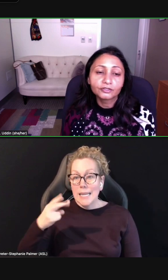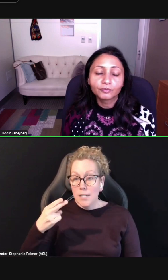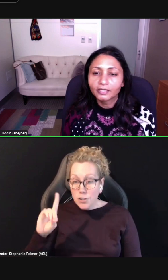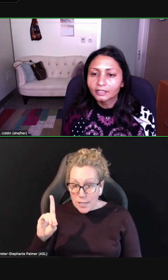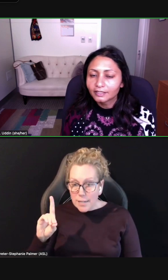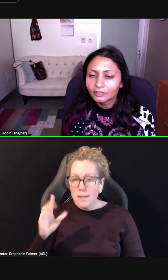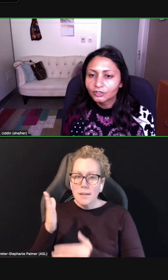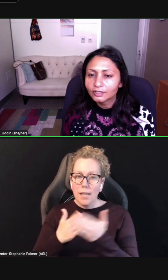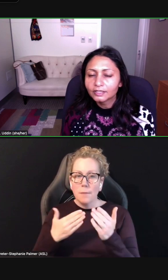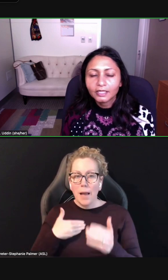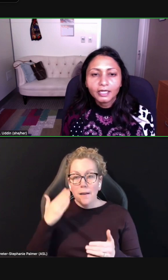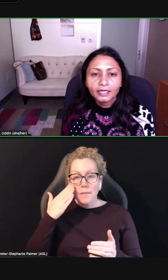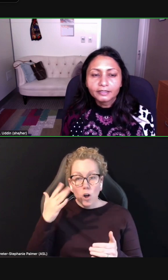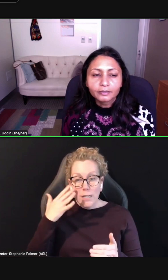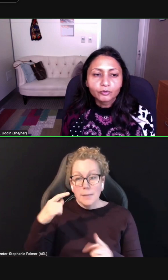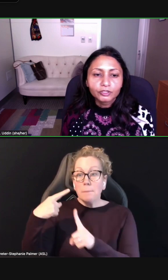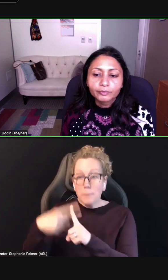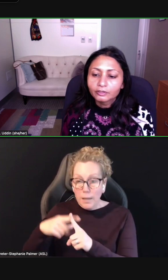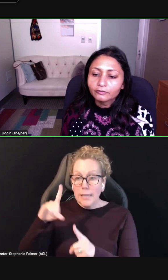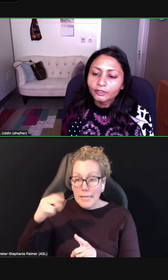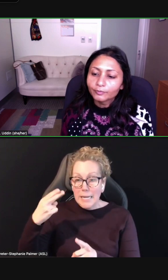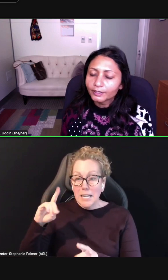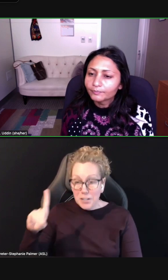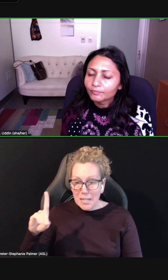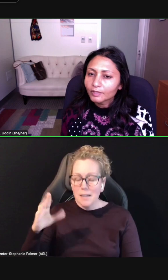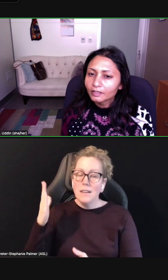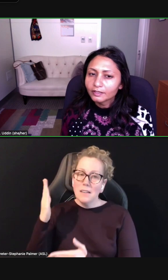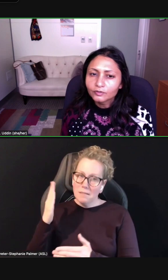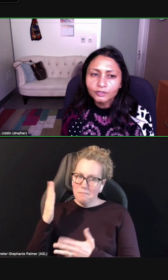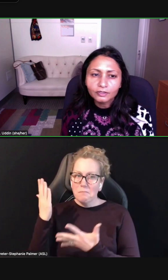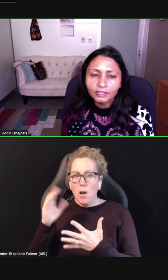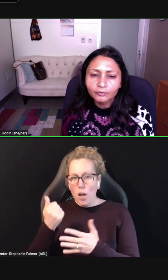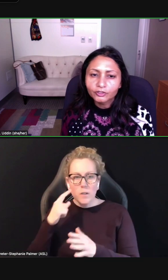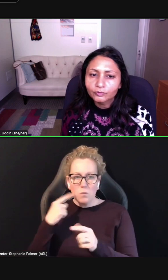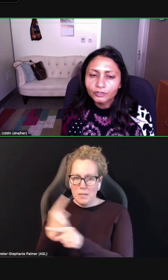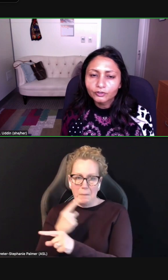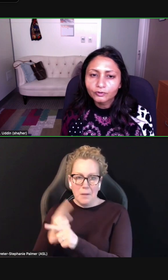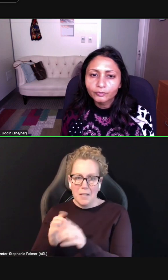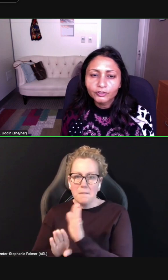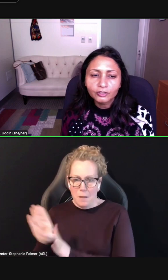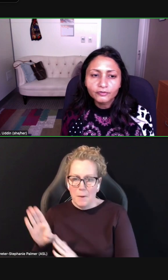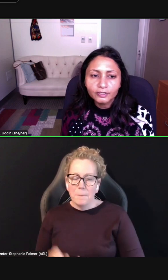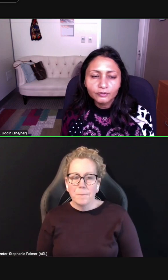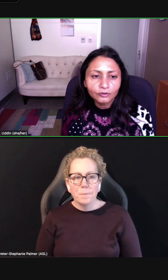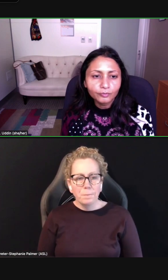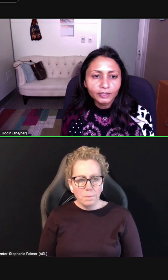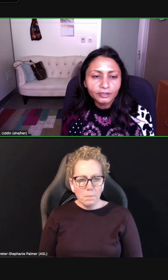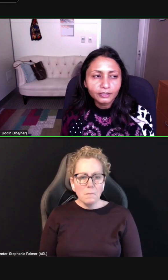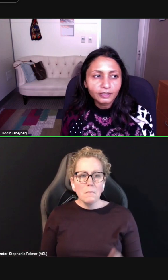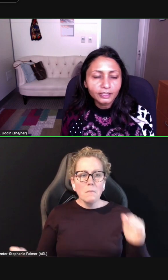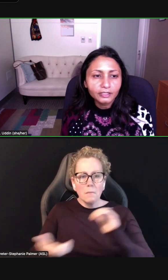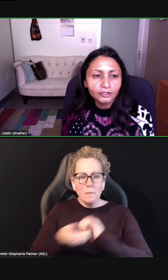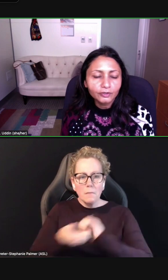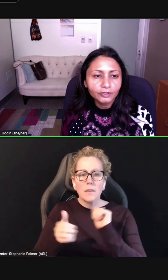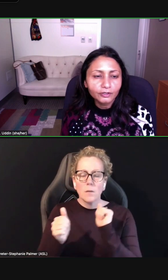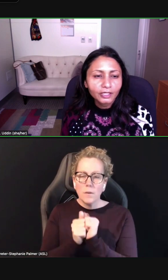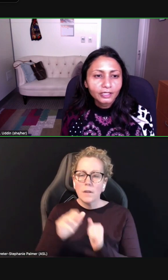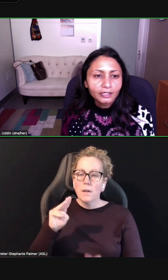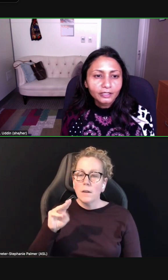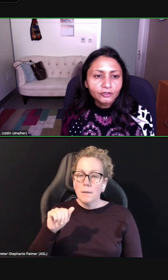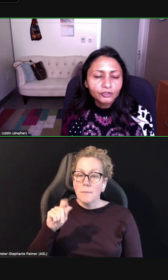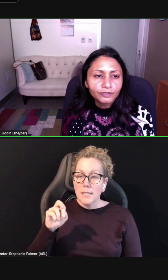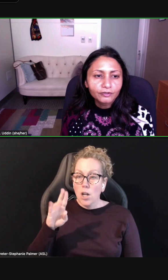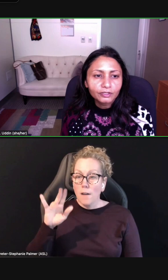some had autism and ADHD, and some were typically developing. And this was a collaboration with Stuart Mostovsky's group at Kennedy